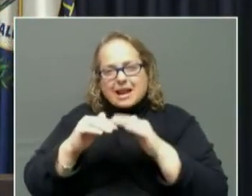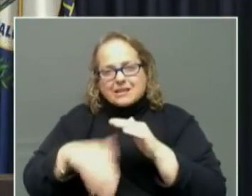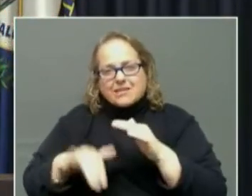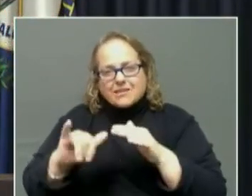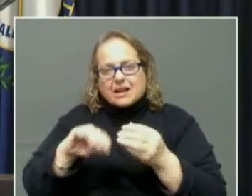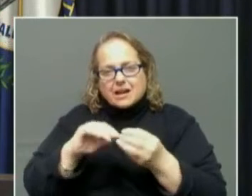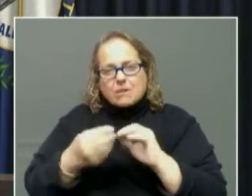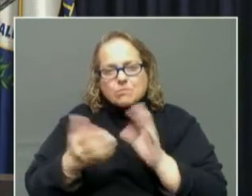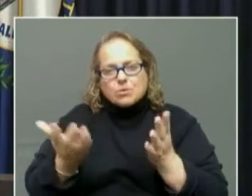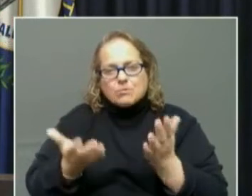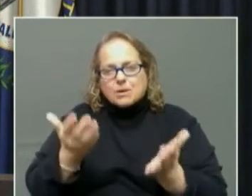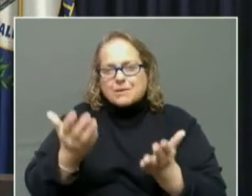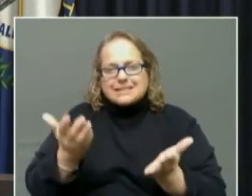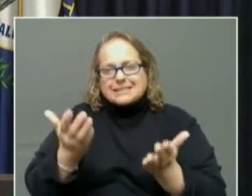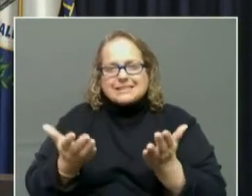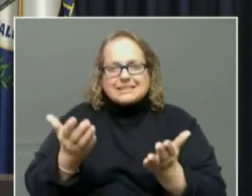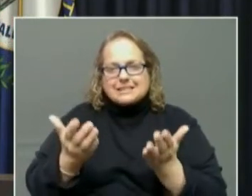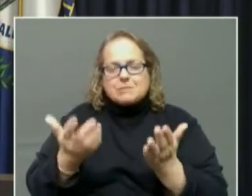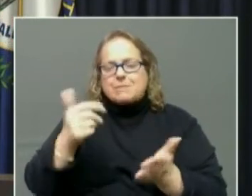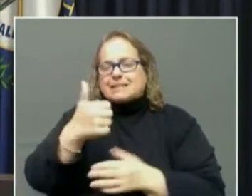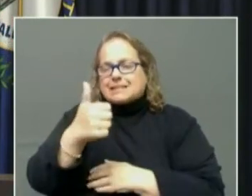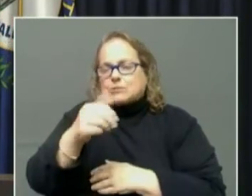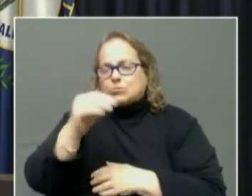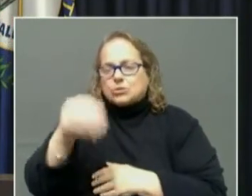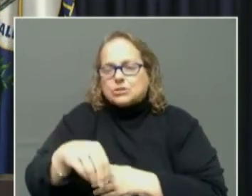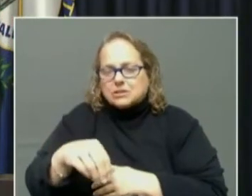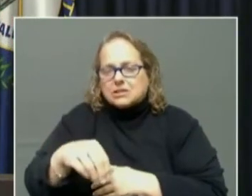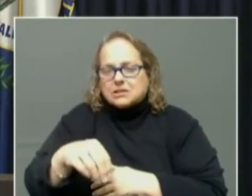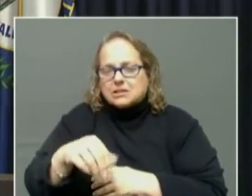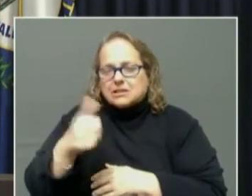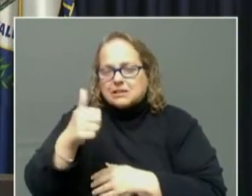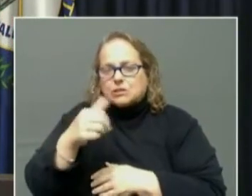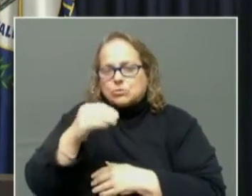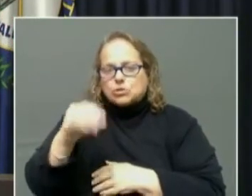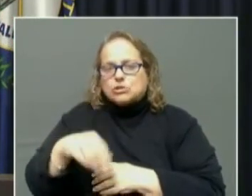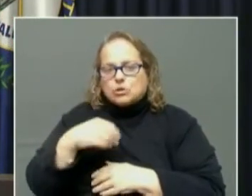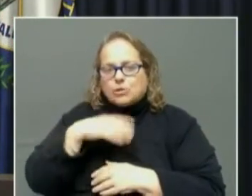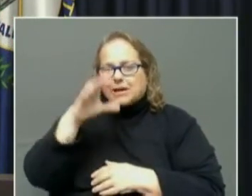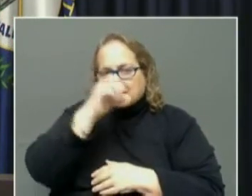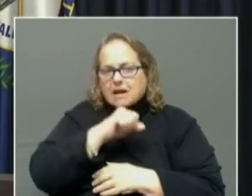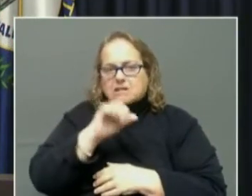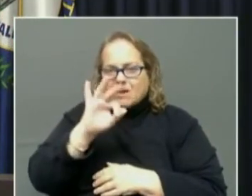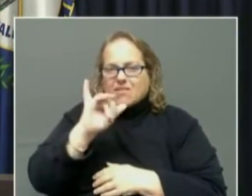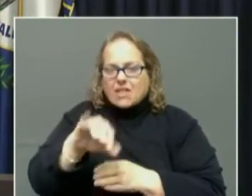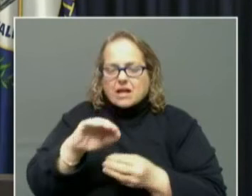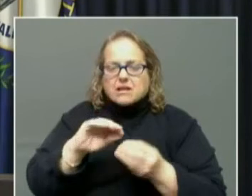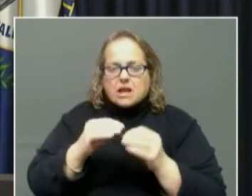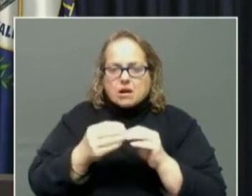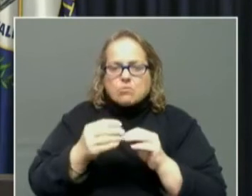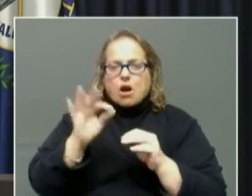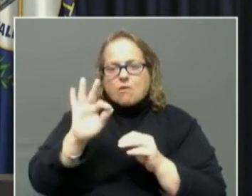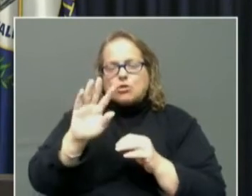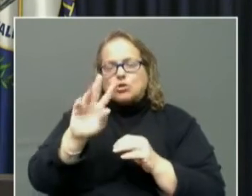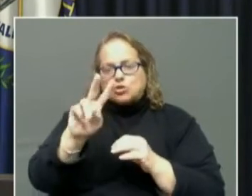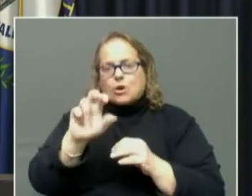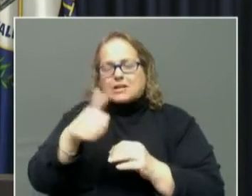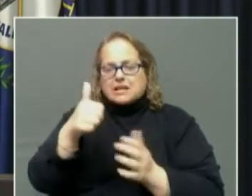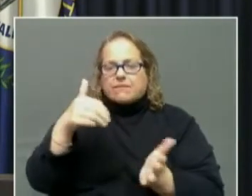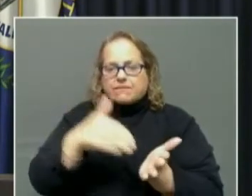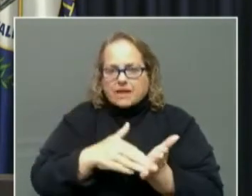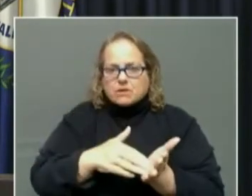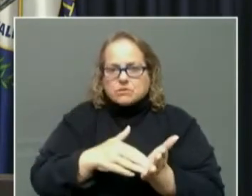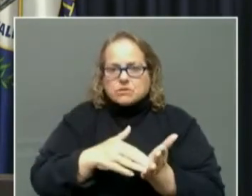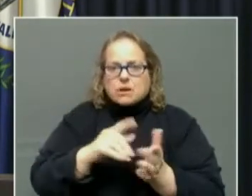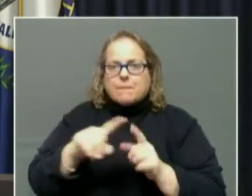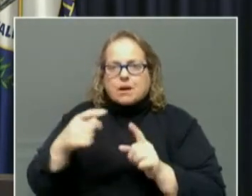at least 10%. At least 10%, we would guess, south of that number the 210,000. But we'll have